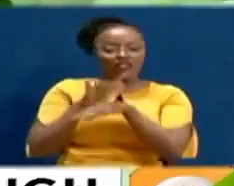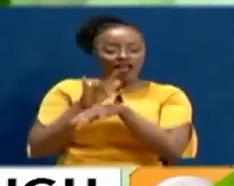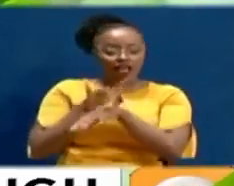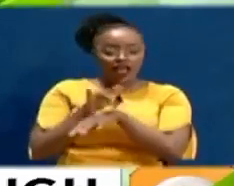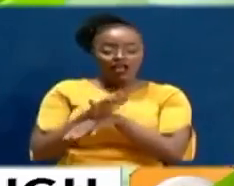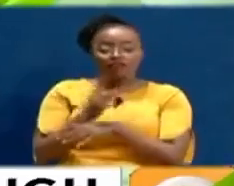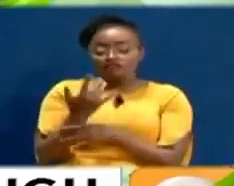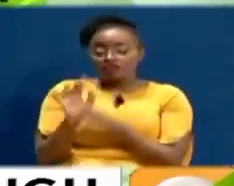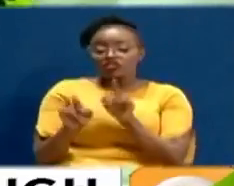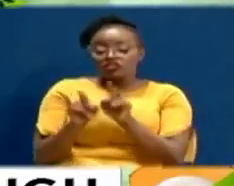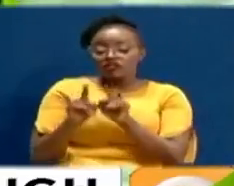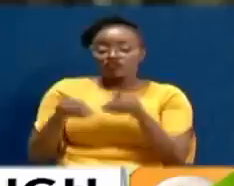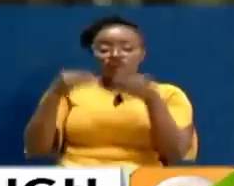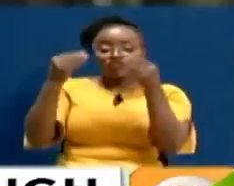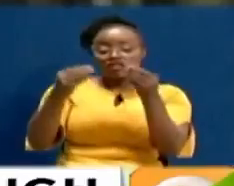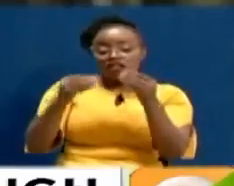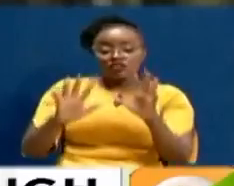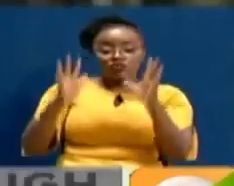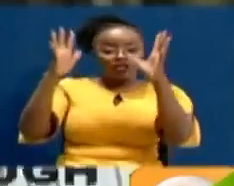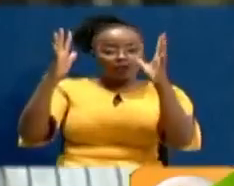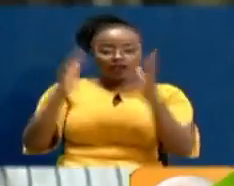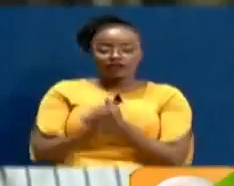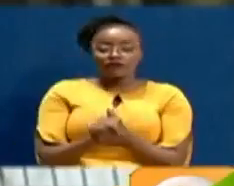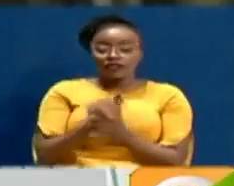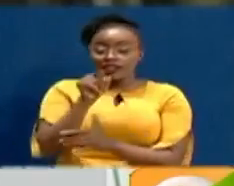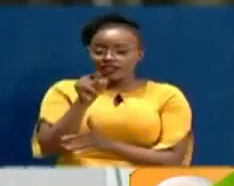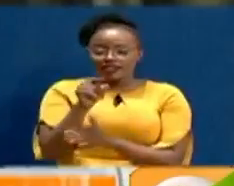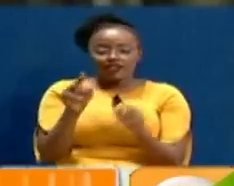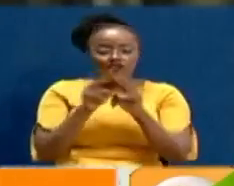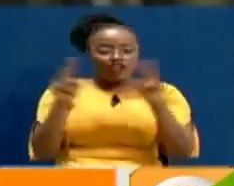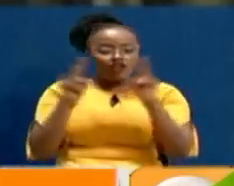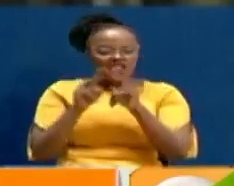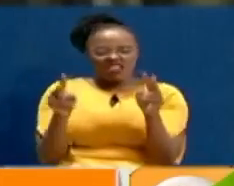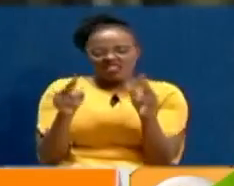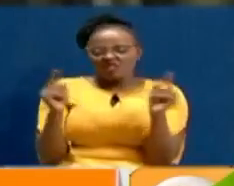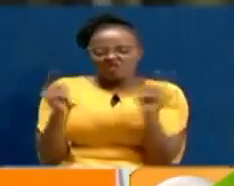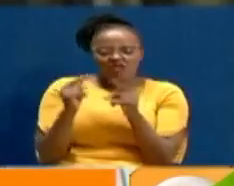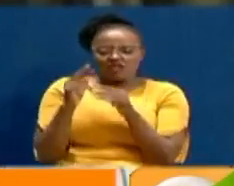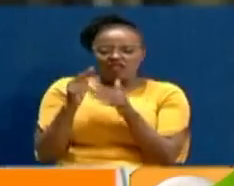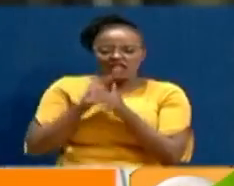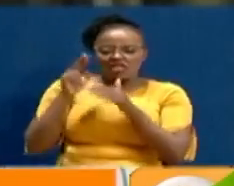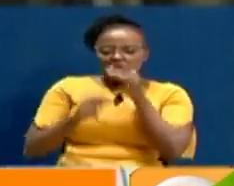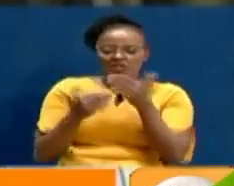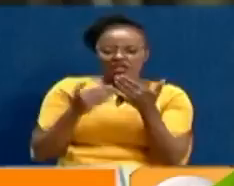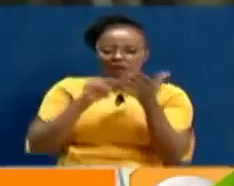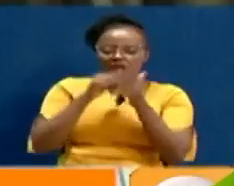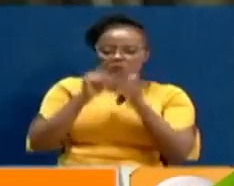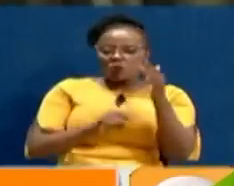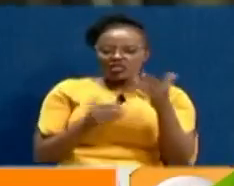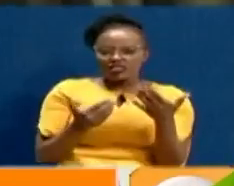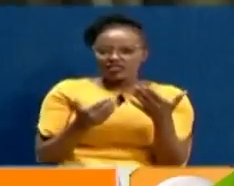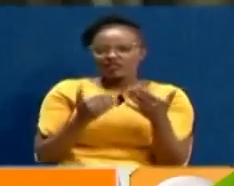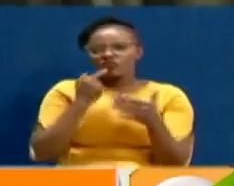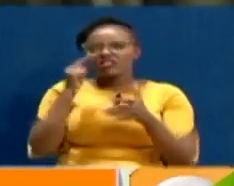early to pop the champagne. These are very, very preliminary results. These are actually